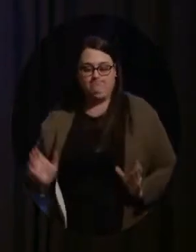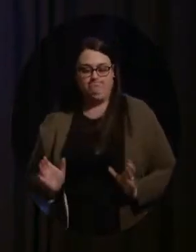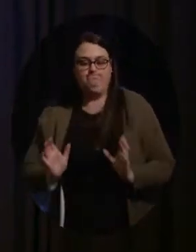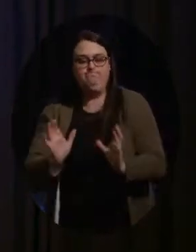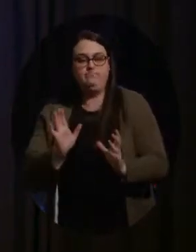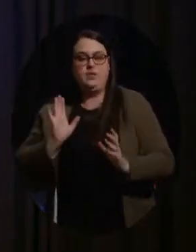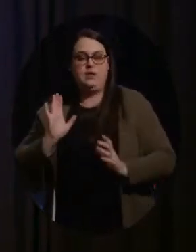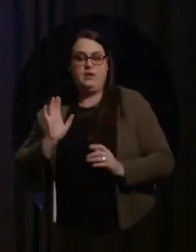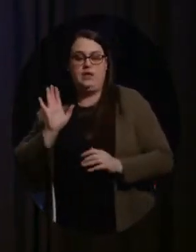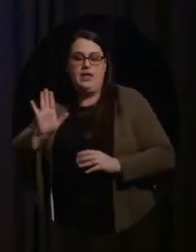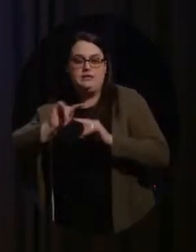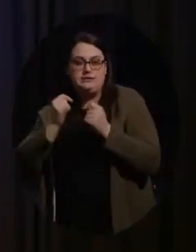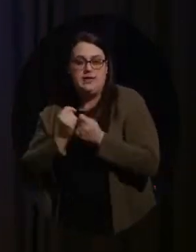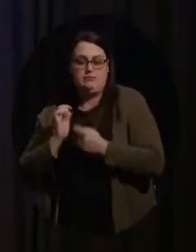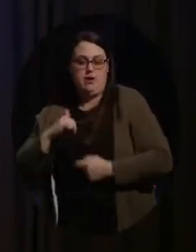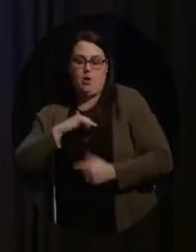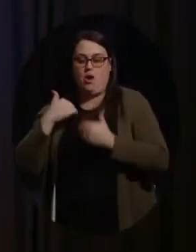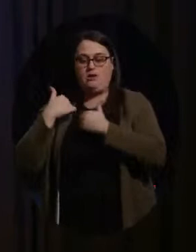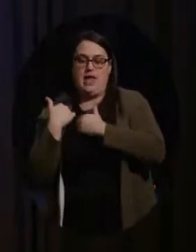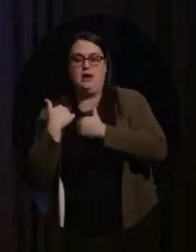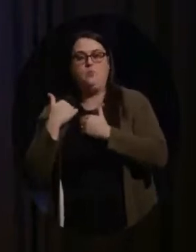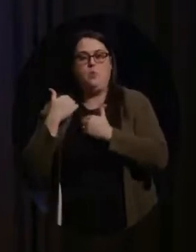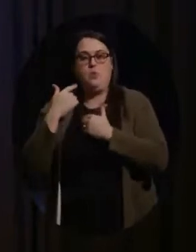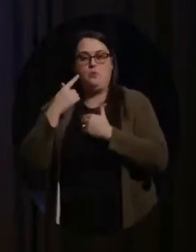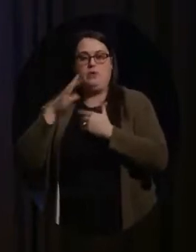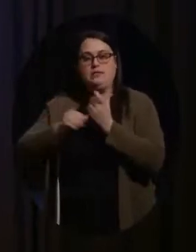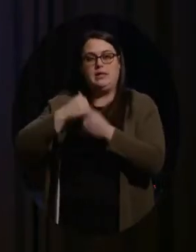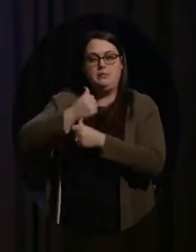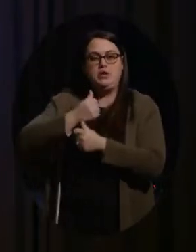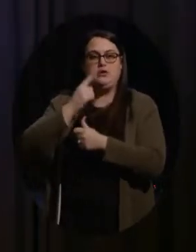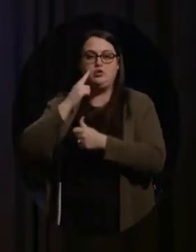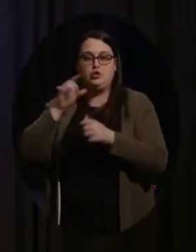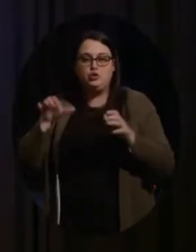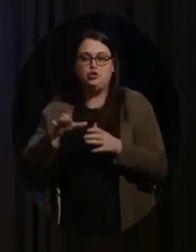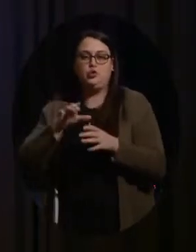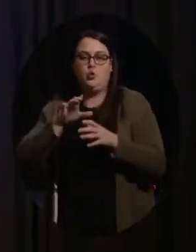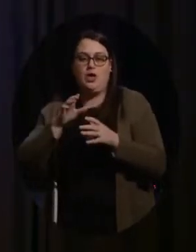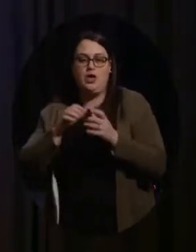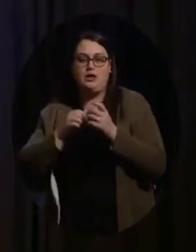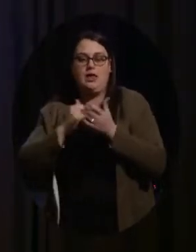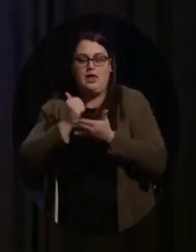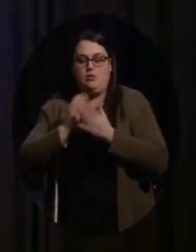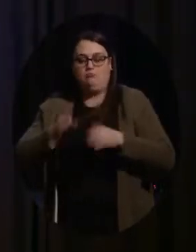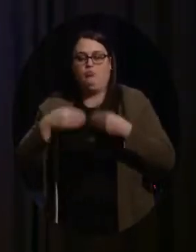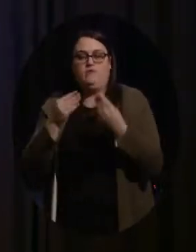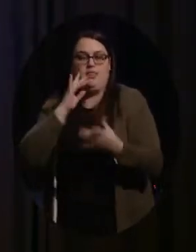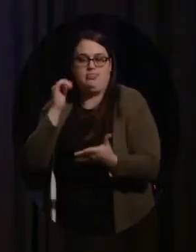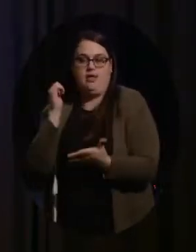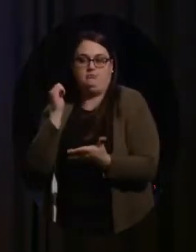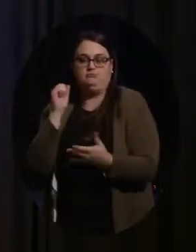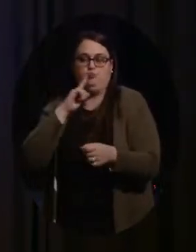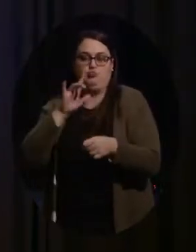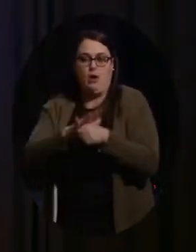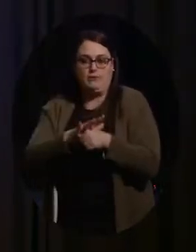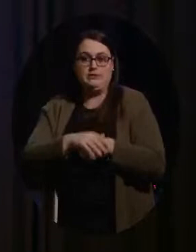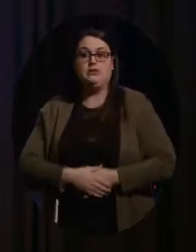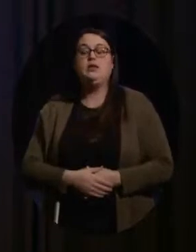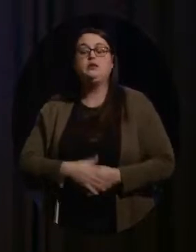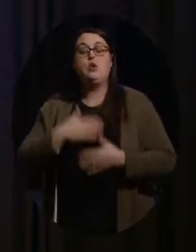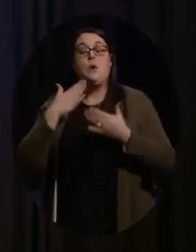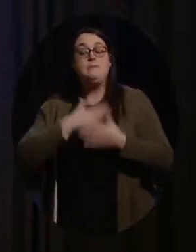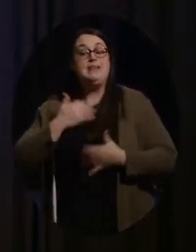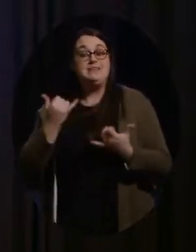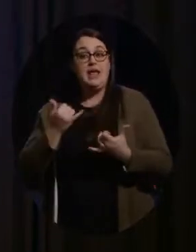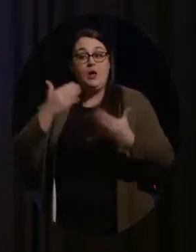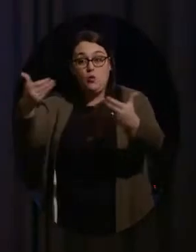and holding us accountable as an administration for delivering on those commitments. So at this time, let us welcome to